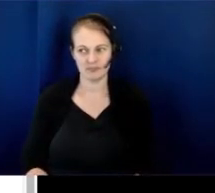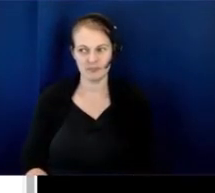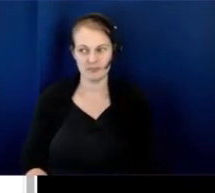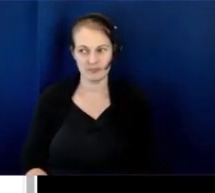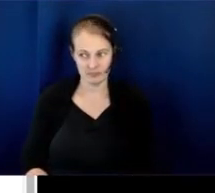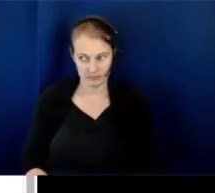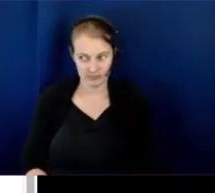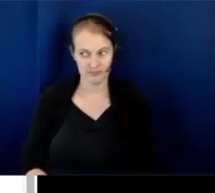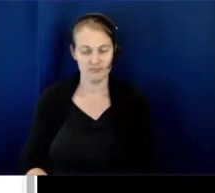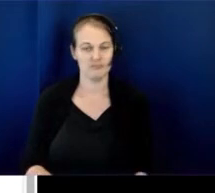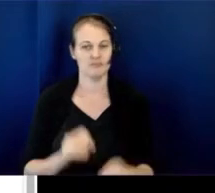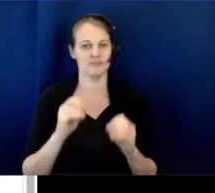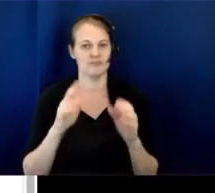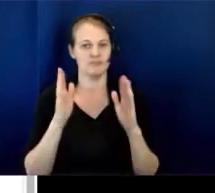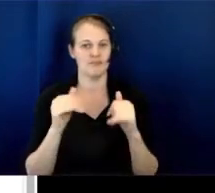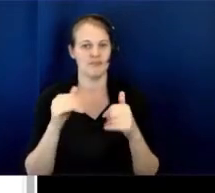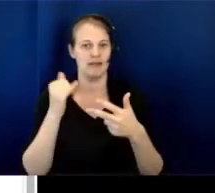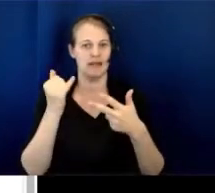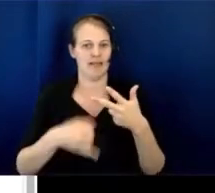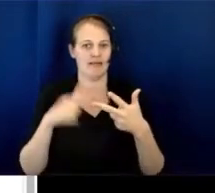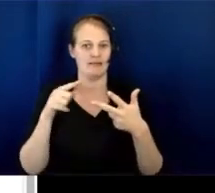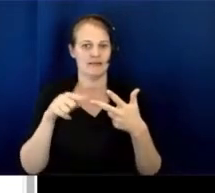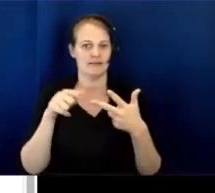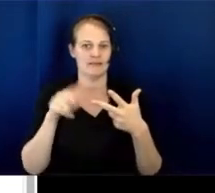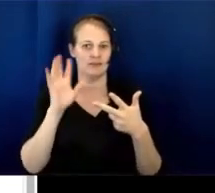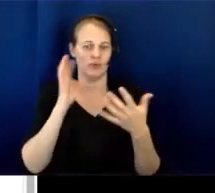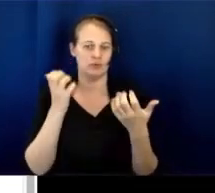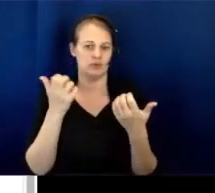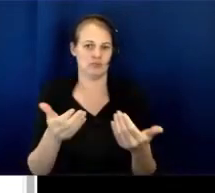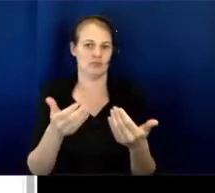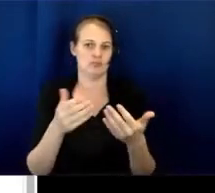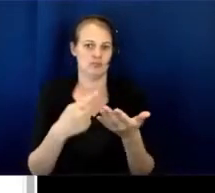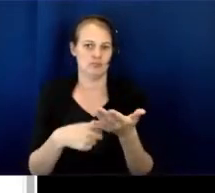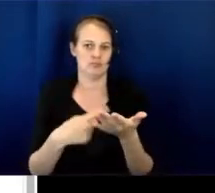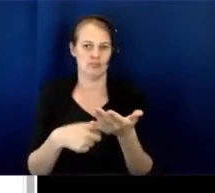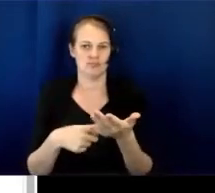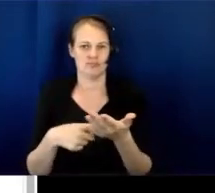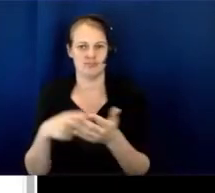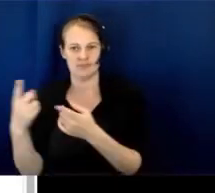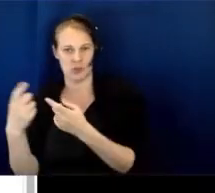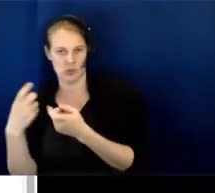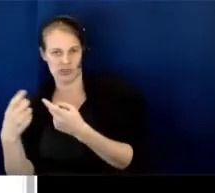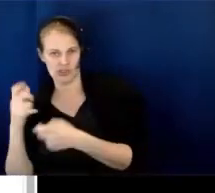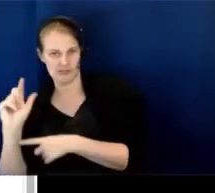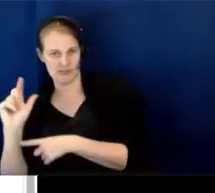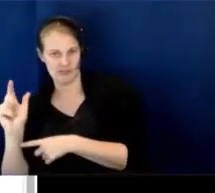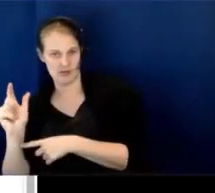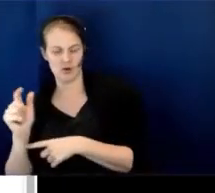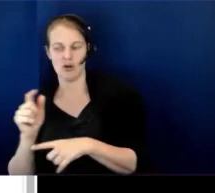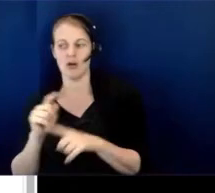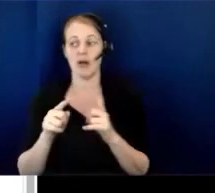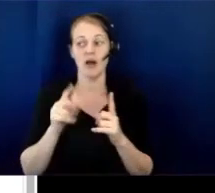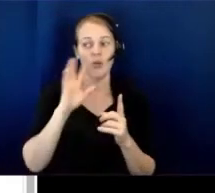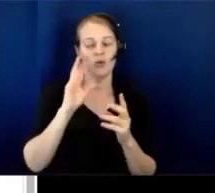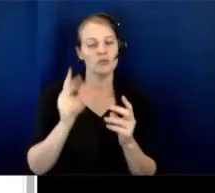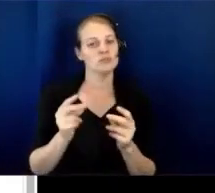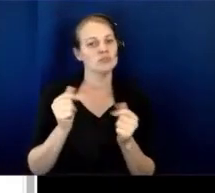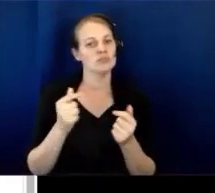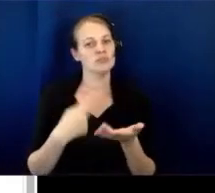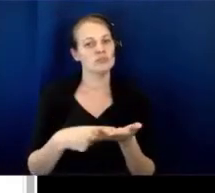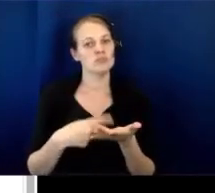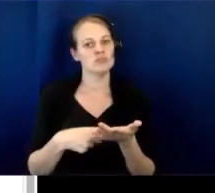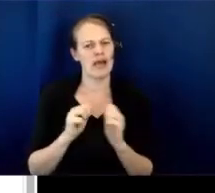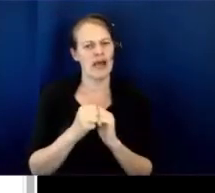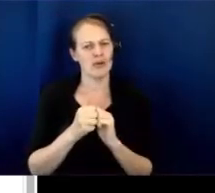Okay. Now, the last thing I'm going to go through this presentation, and I'll open up for questions at the end of this, but I'm going to quickly talk about how to embed